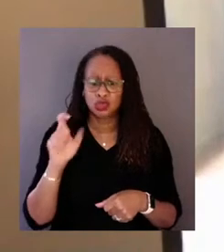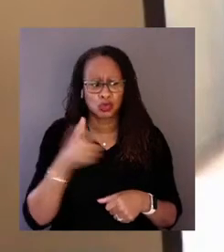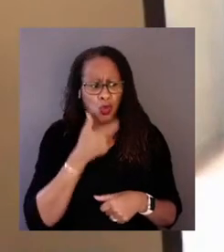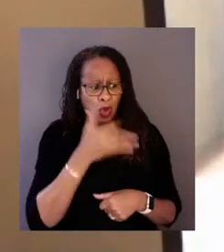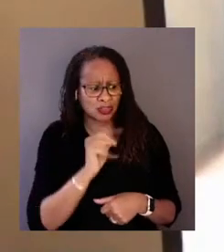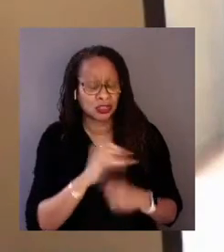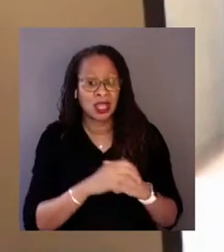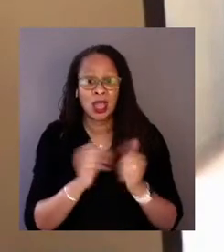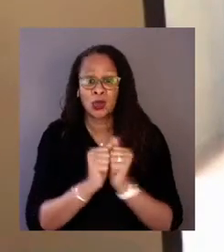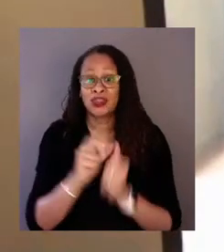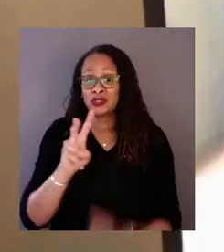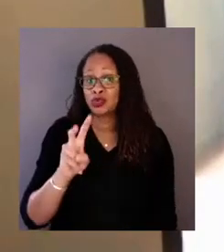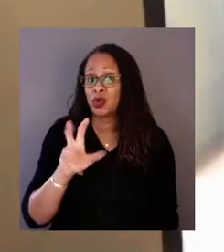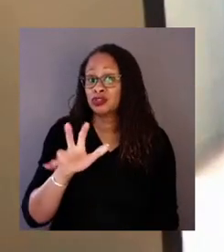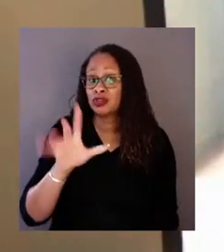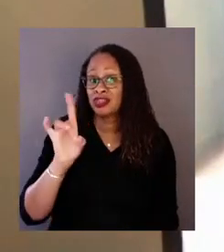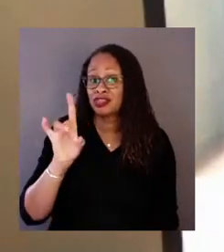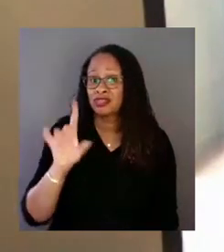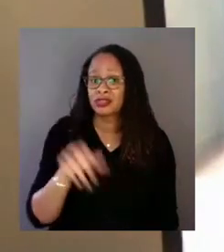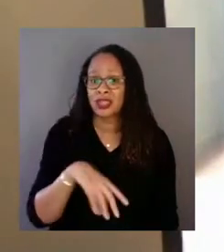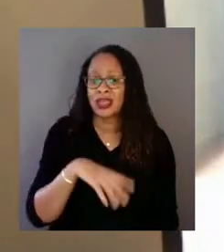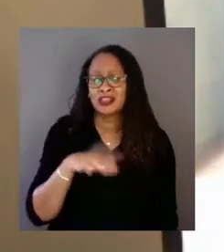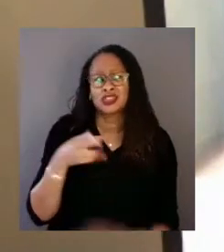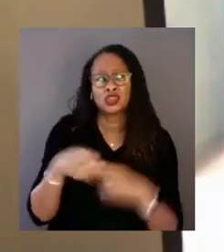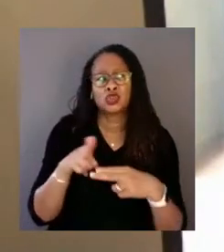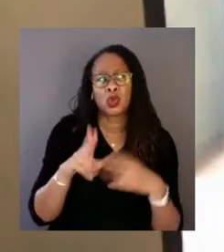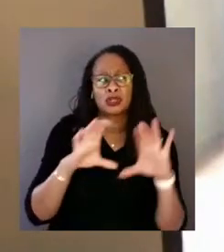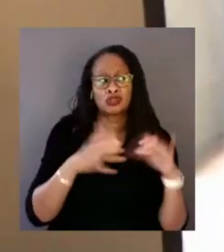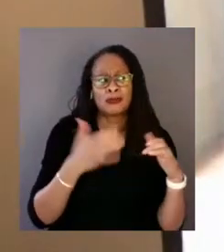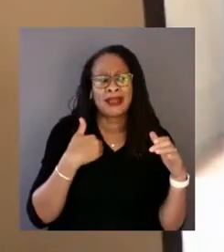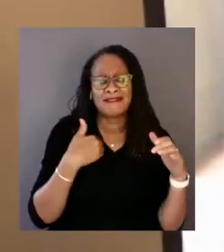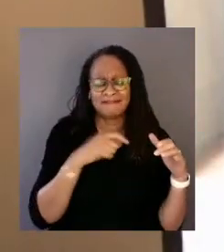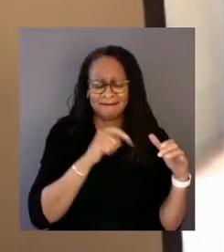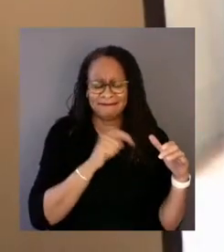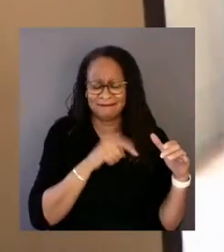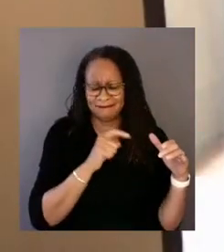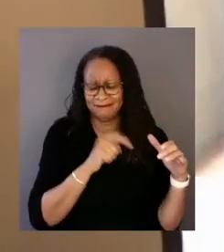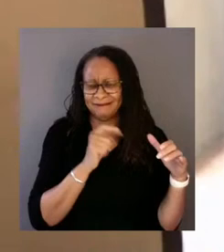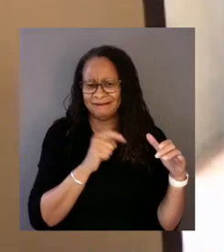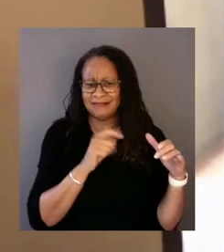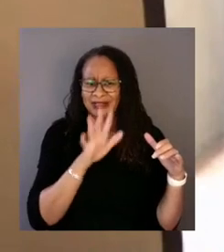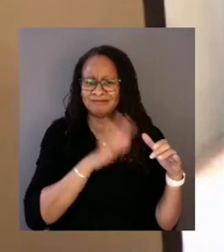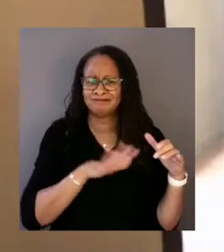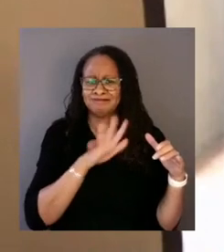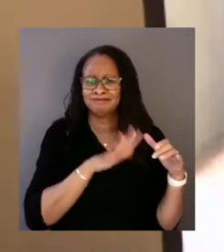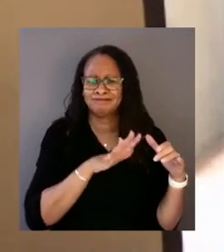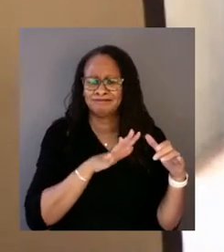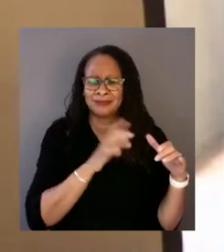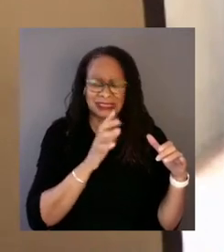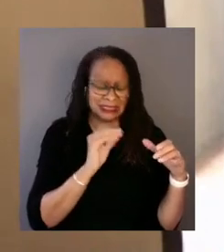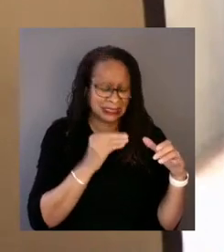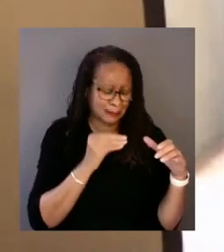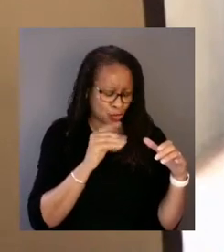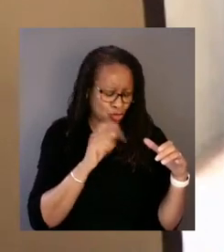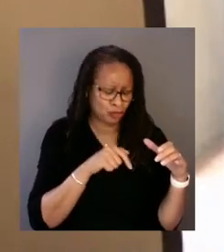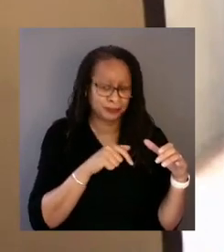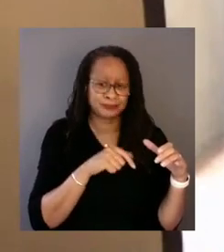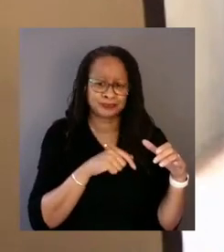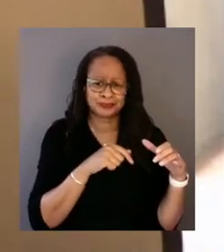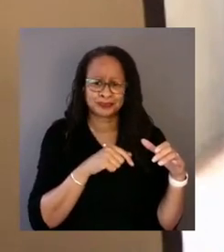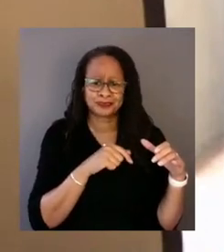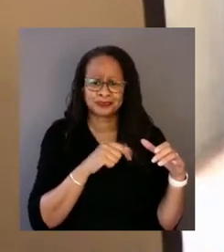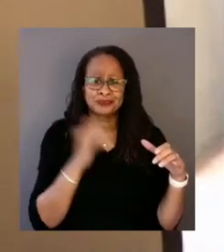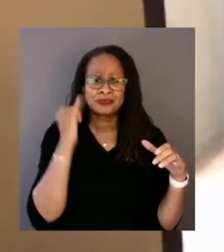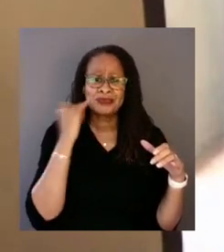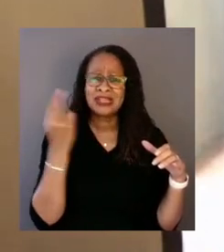230, and that was in the short, so they had what? They had a lot, like, it was a lot of, I forget how much that number was, but if someone told you